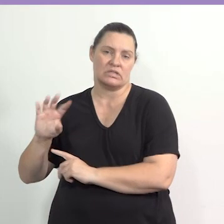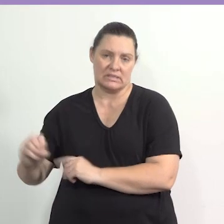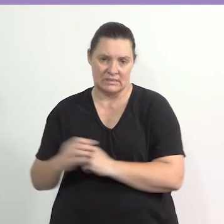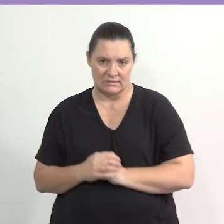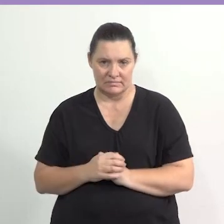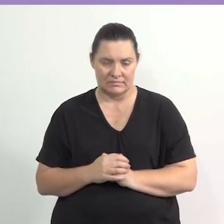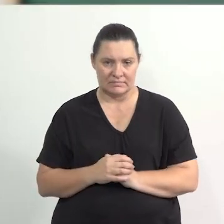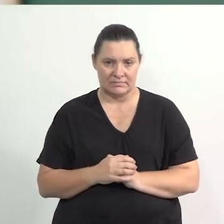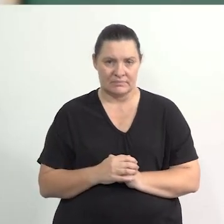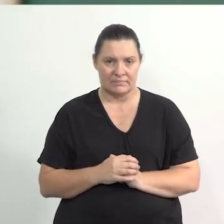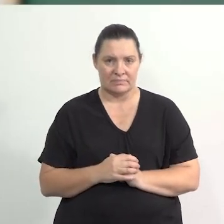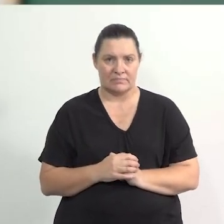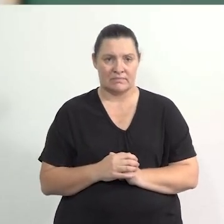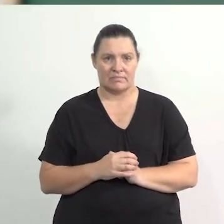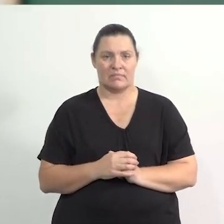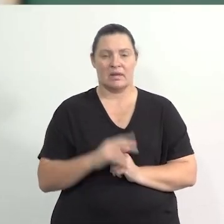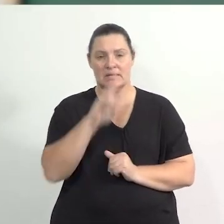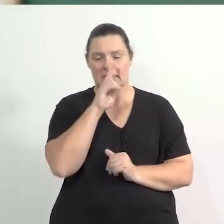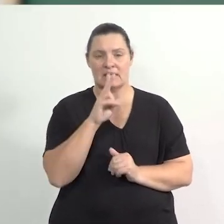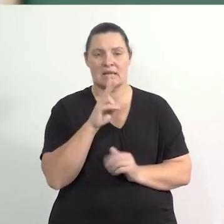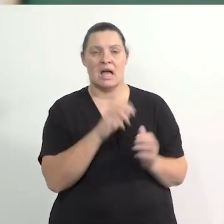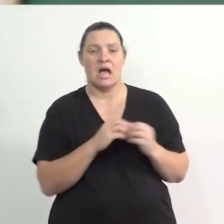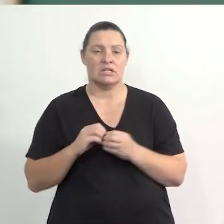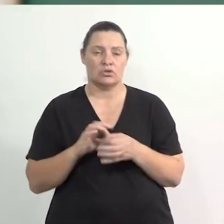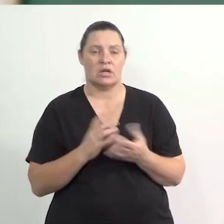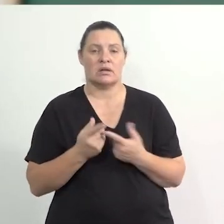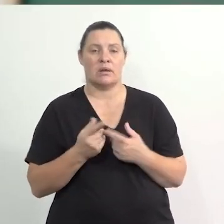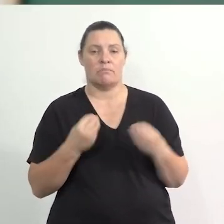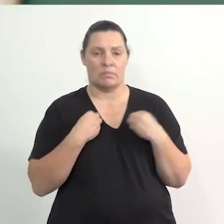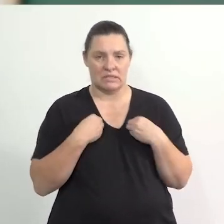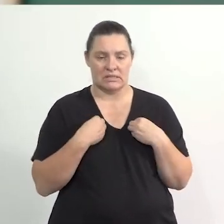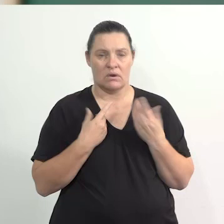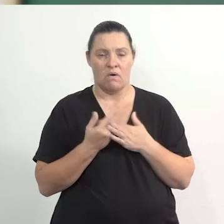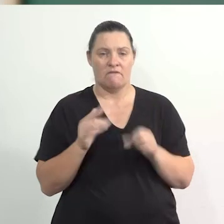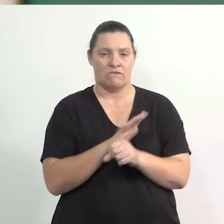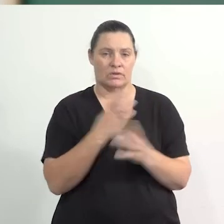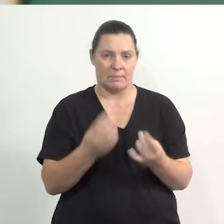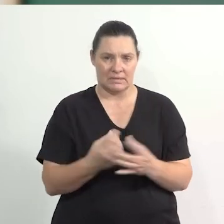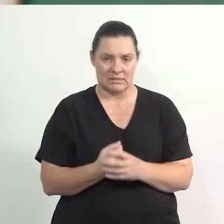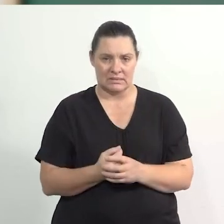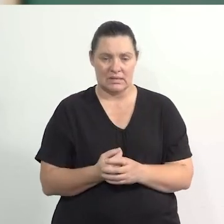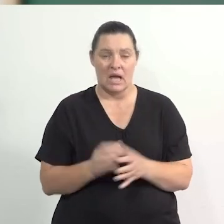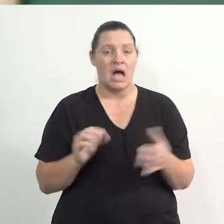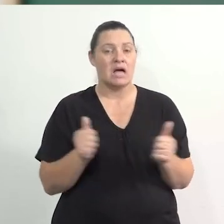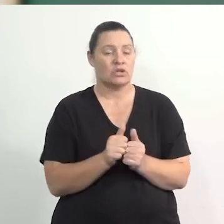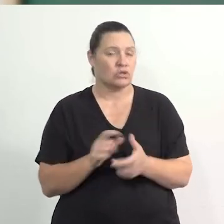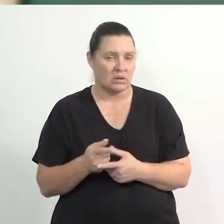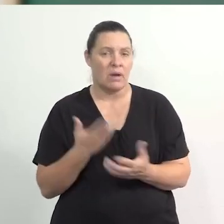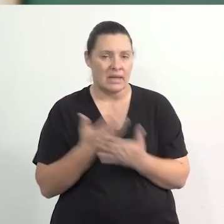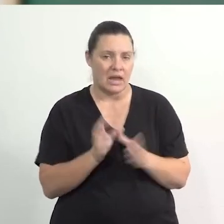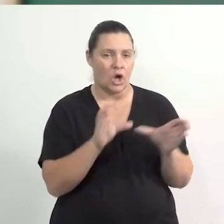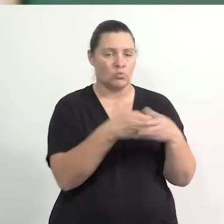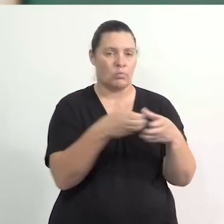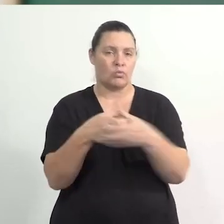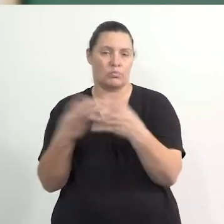positive 40. Let's look at the associative property of integers. And remember, associative means we